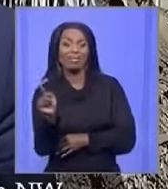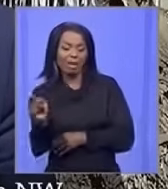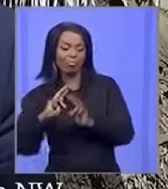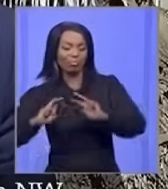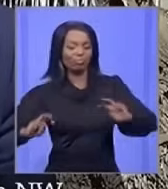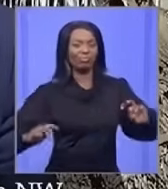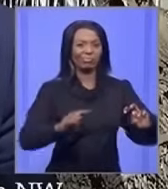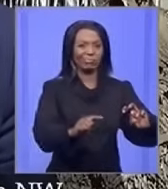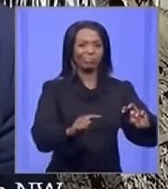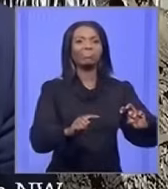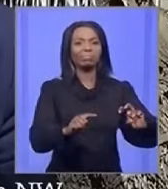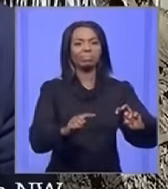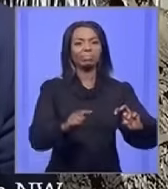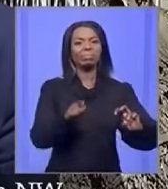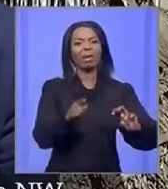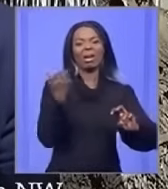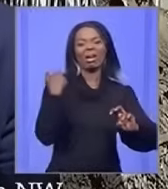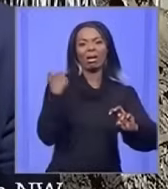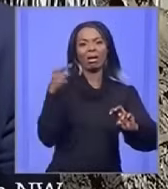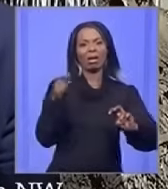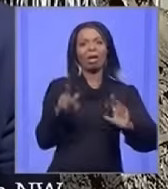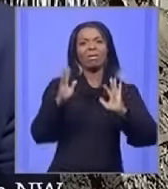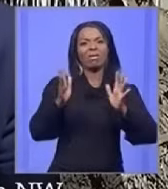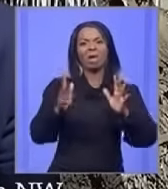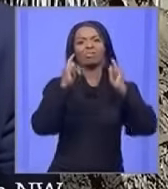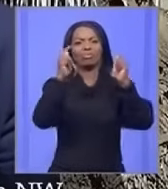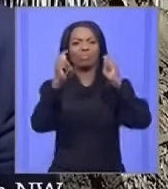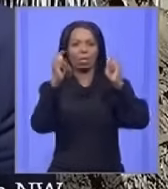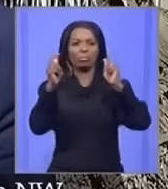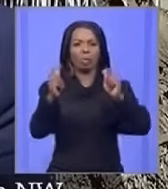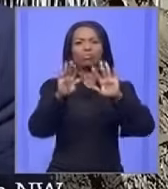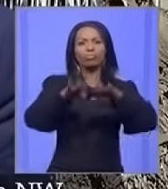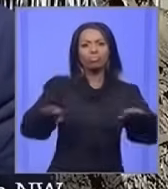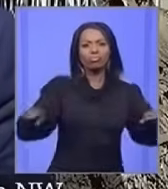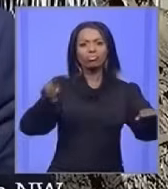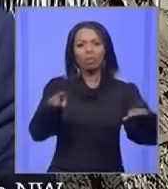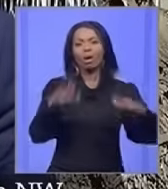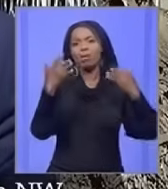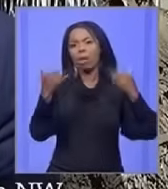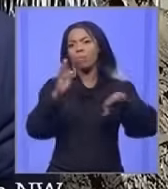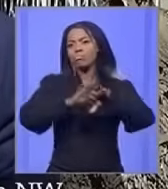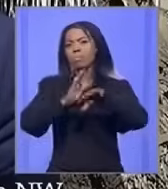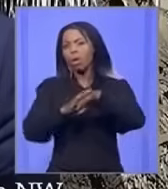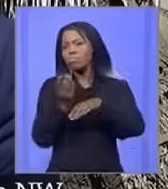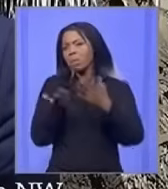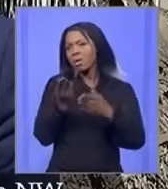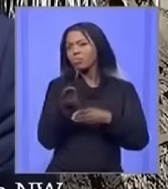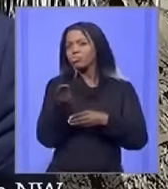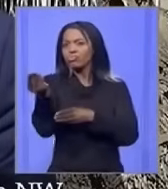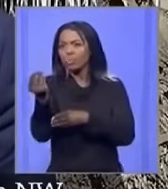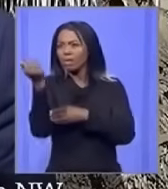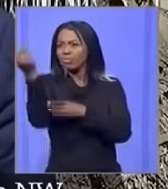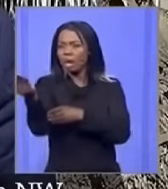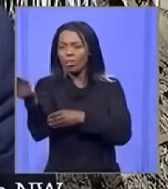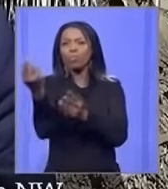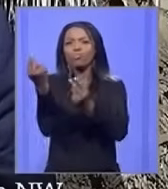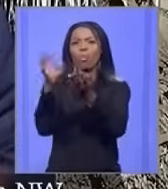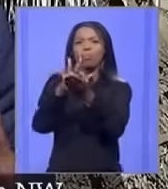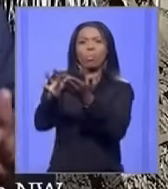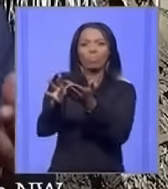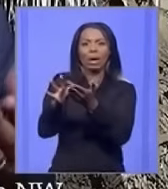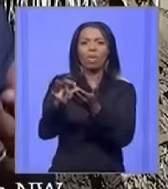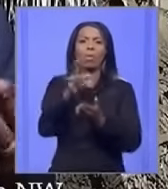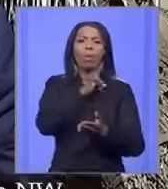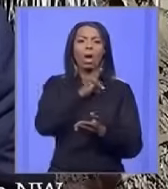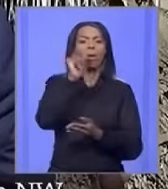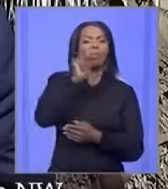pele tsa dipalamo tsa dikolo a di ka se fetisetswe mo tendereng e ntšha go netefatsa gore tse ba ne